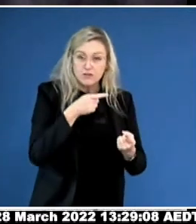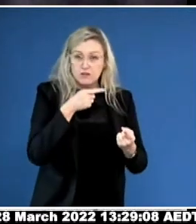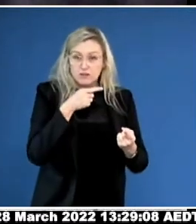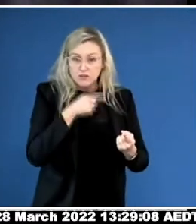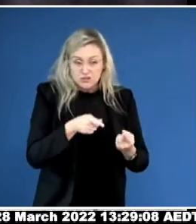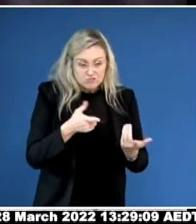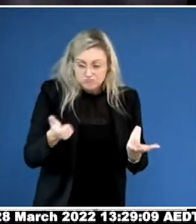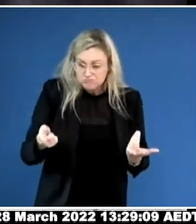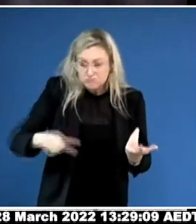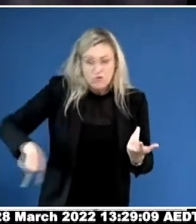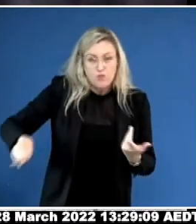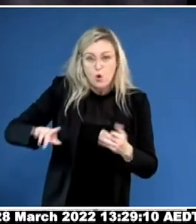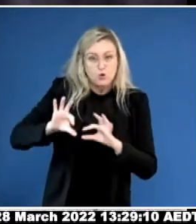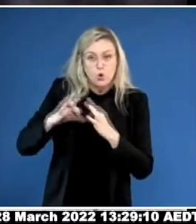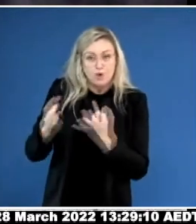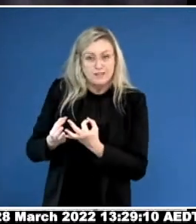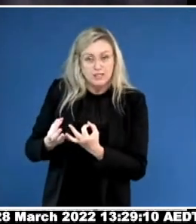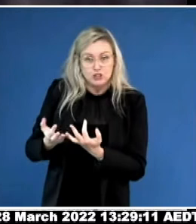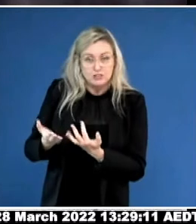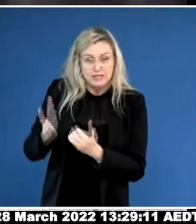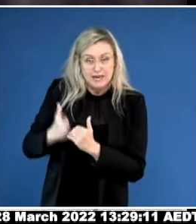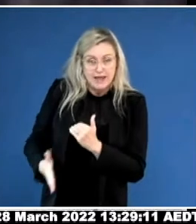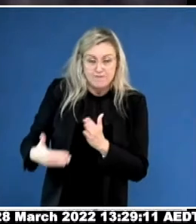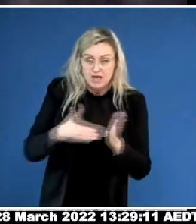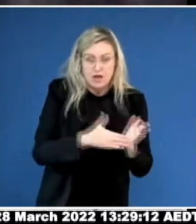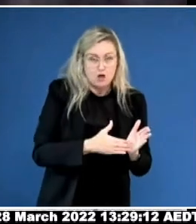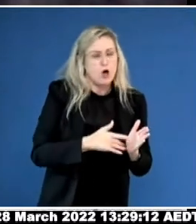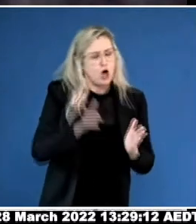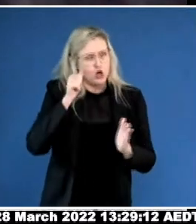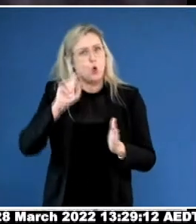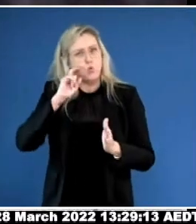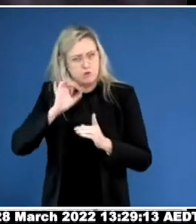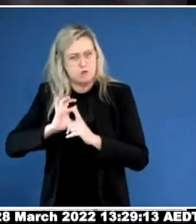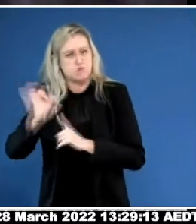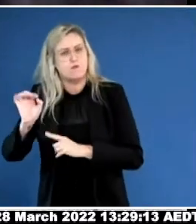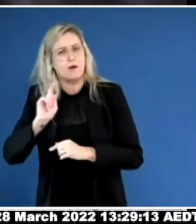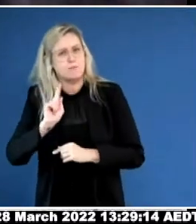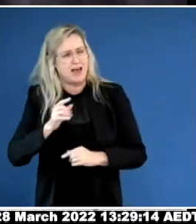and that is changing. I'm just interested from you to hear,